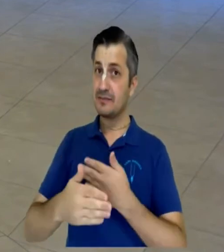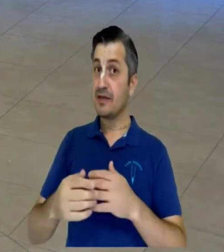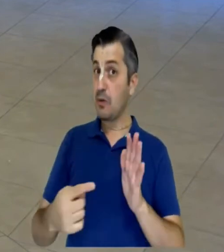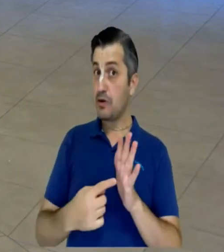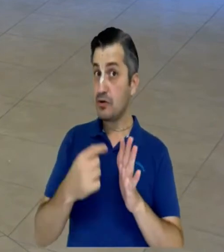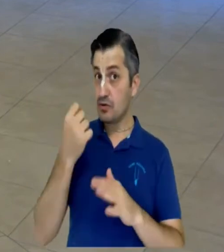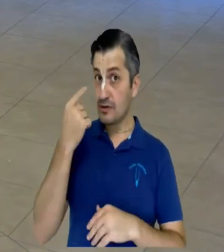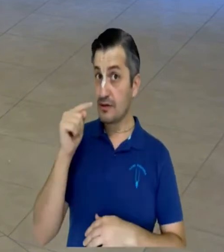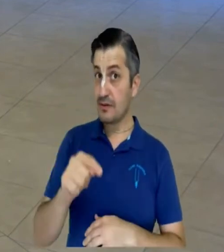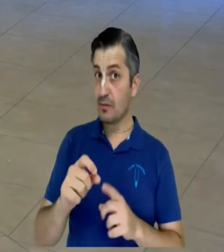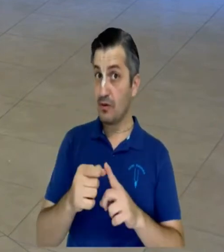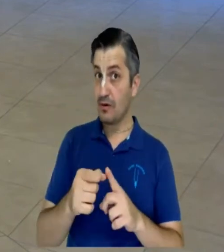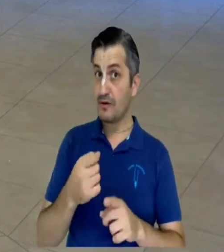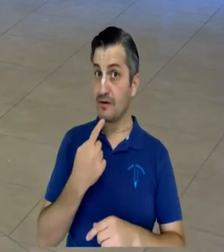that